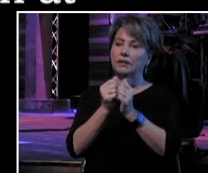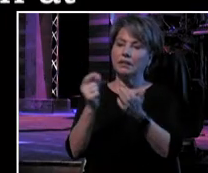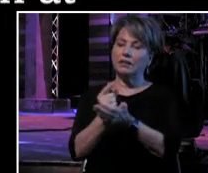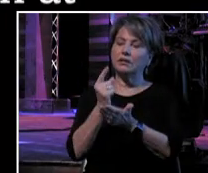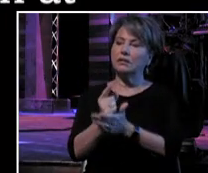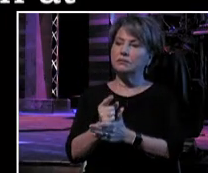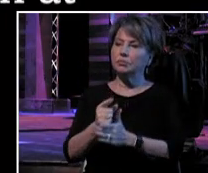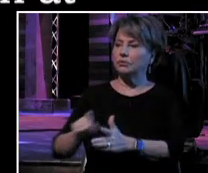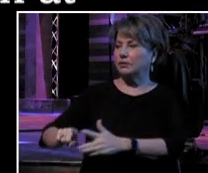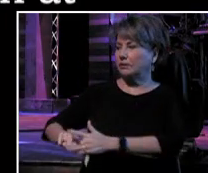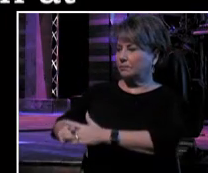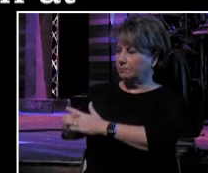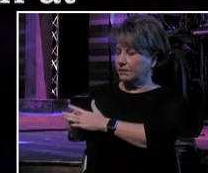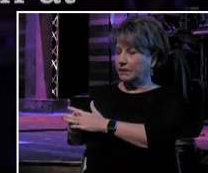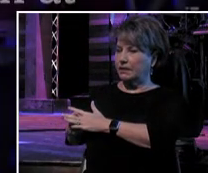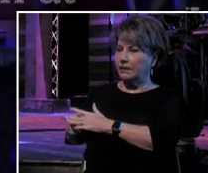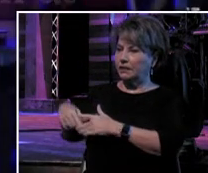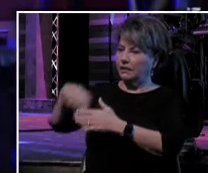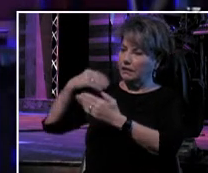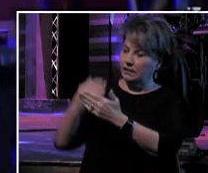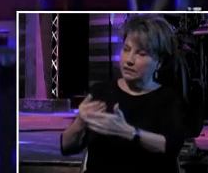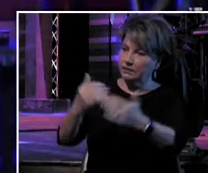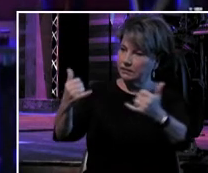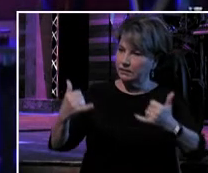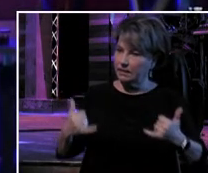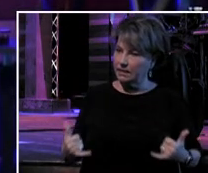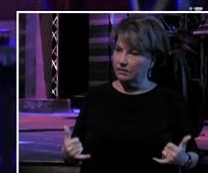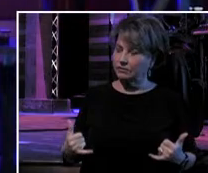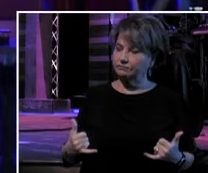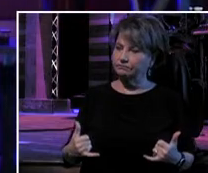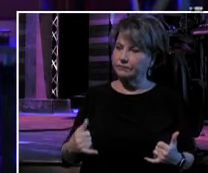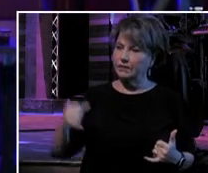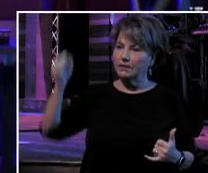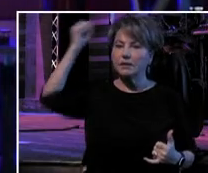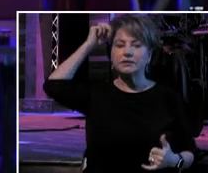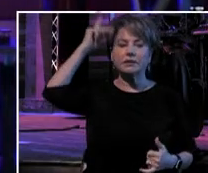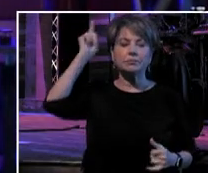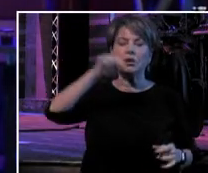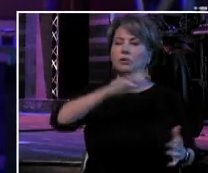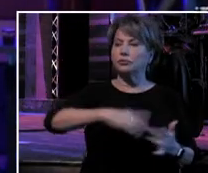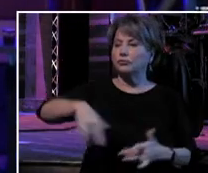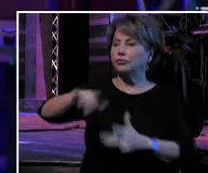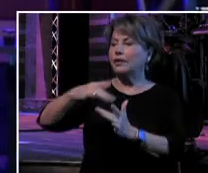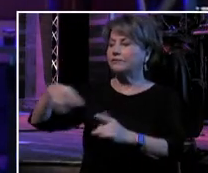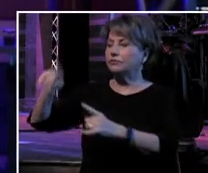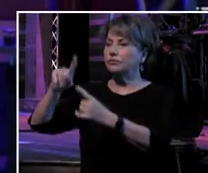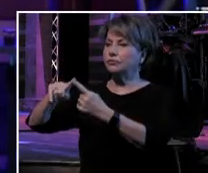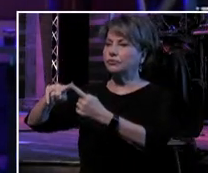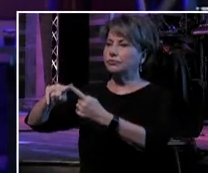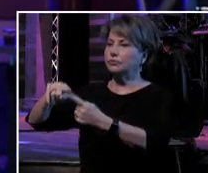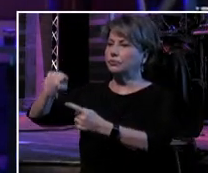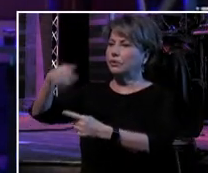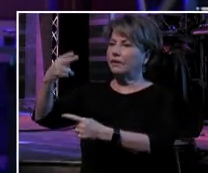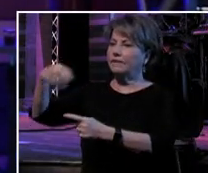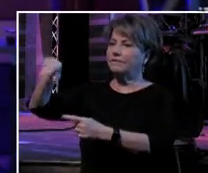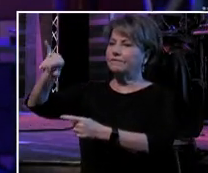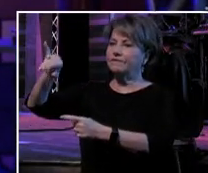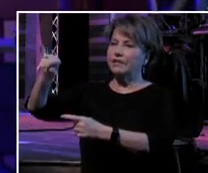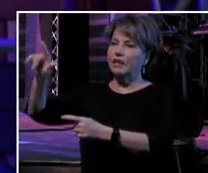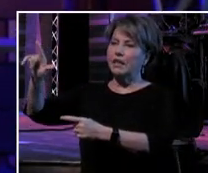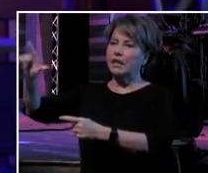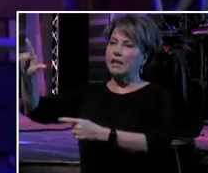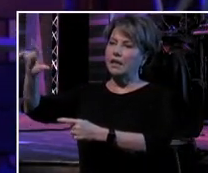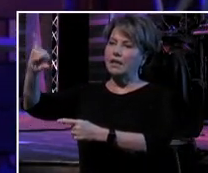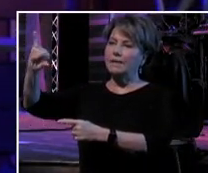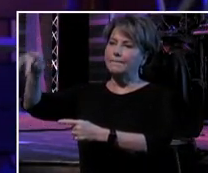now." The book of Acts tells us that Paul went to Philippi. It was one of the first churches in Europe he went to after he landed